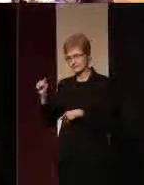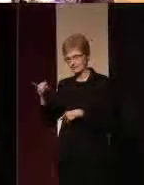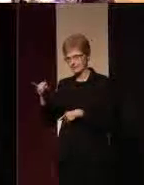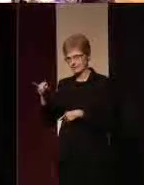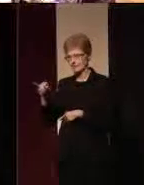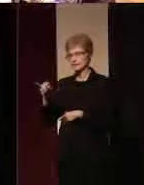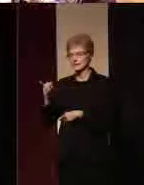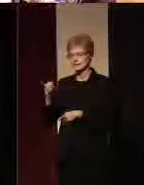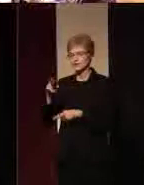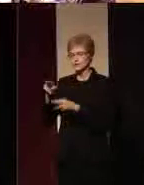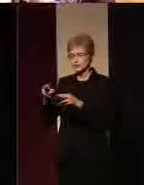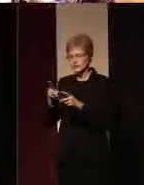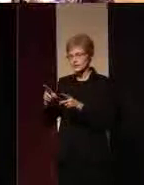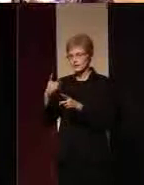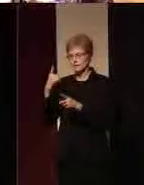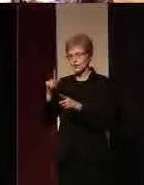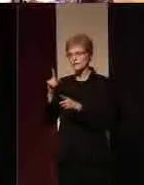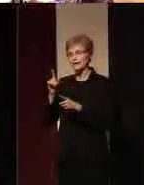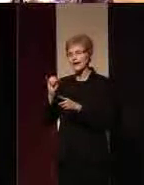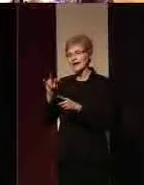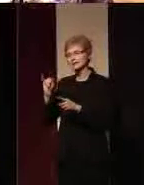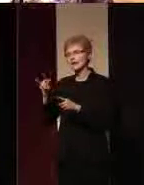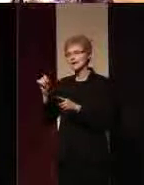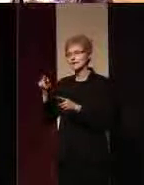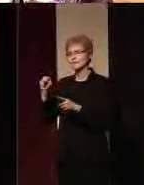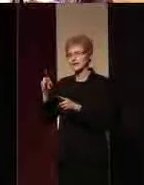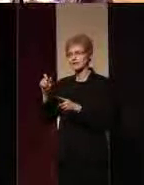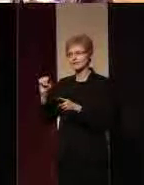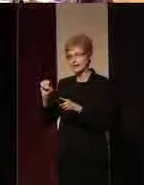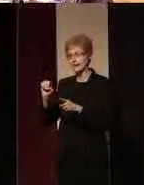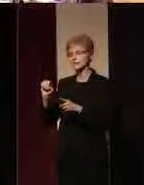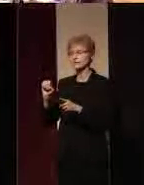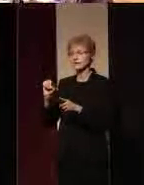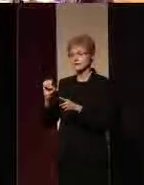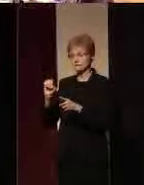the Anti-Defamation League for Missouri and Southern Illinois.